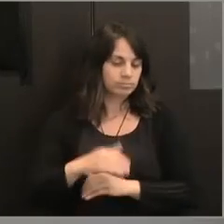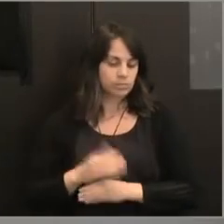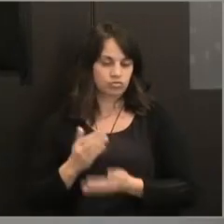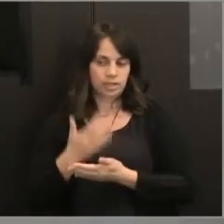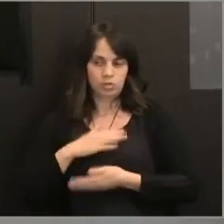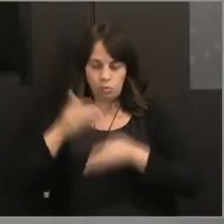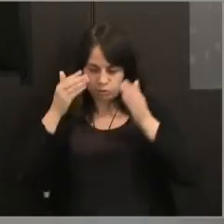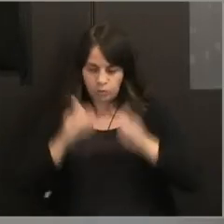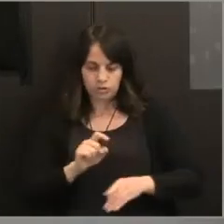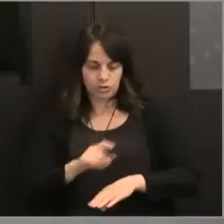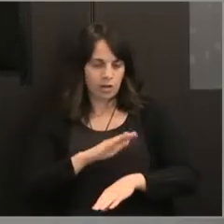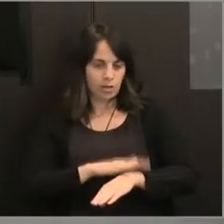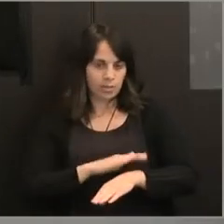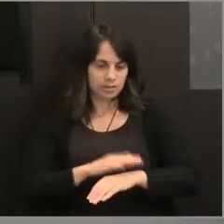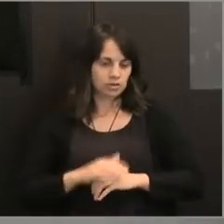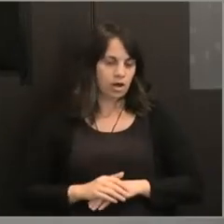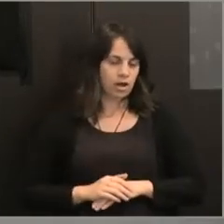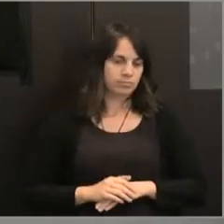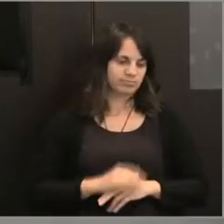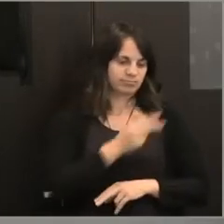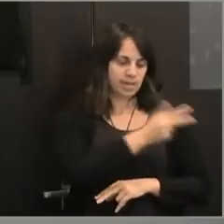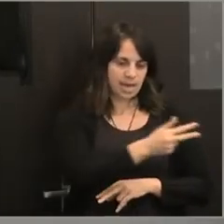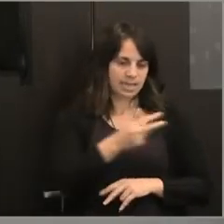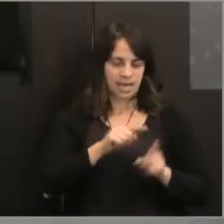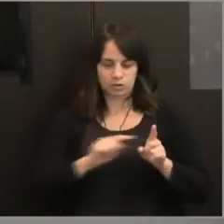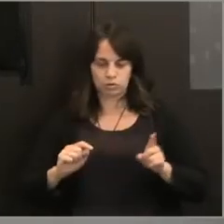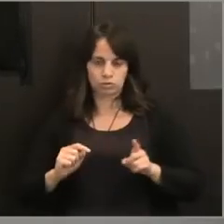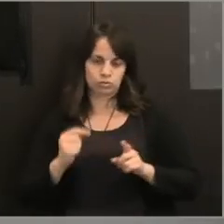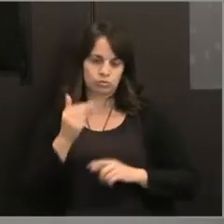the trends that you observed between 1988 and 1999.